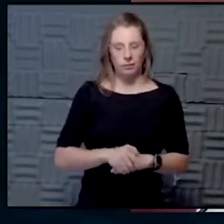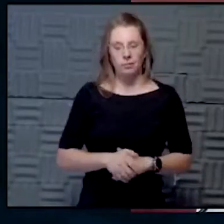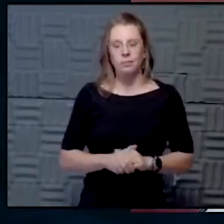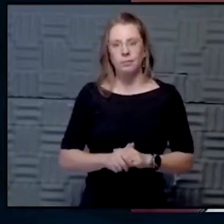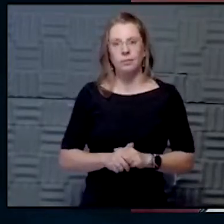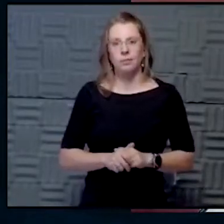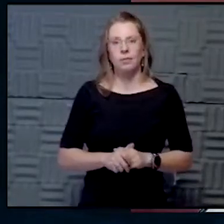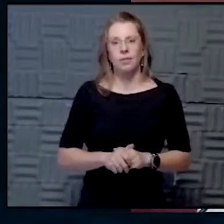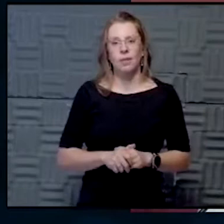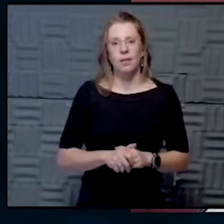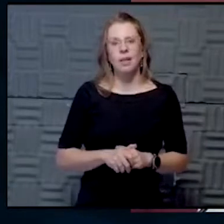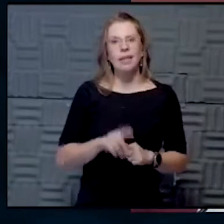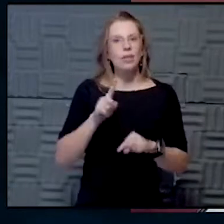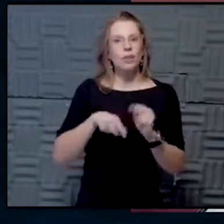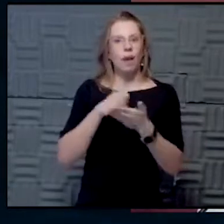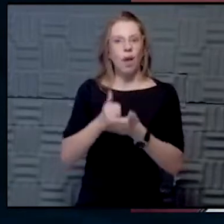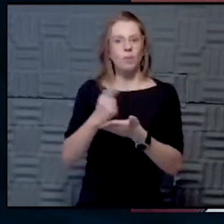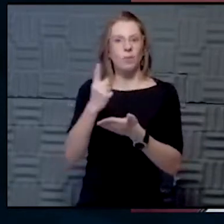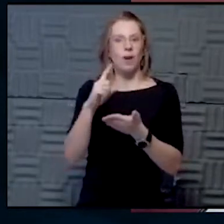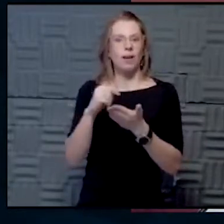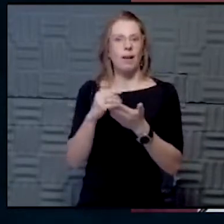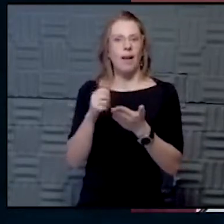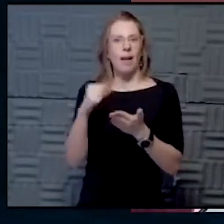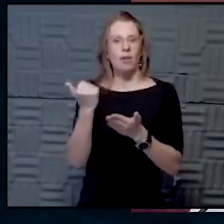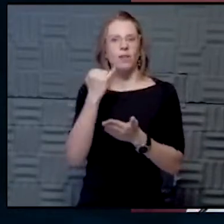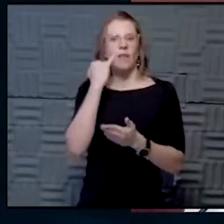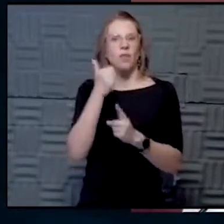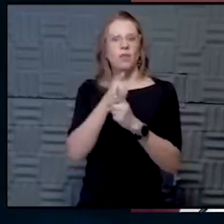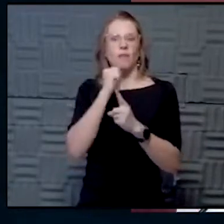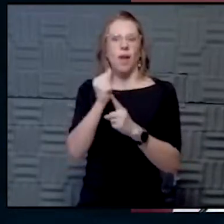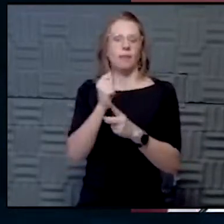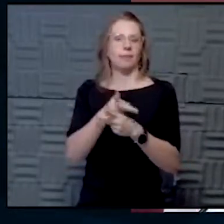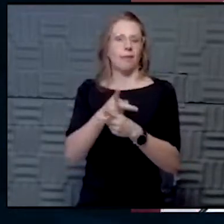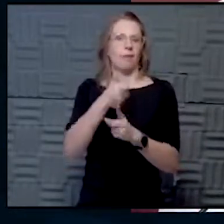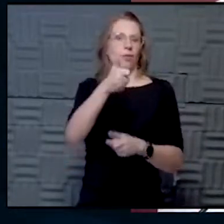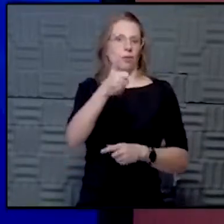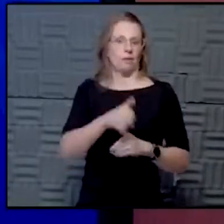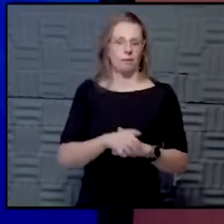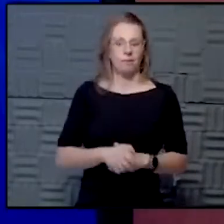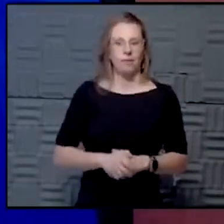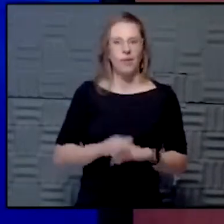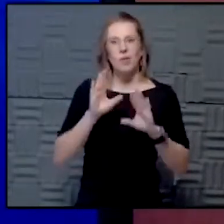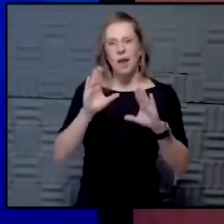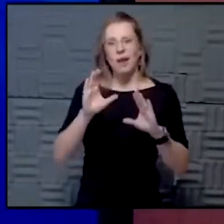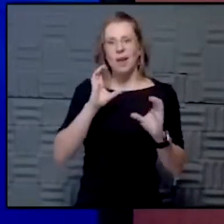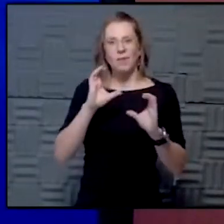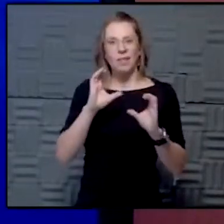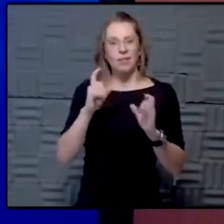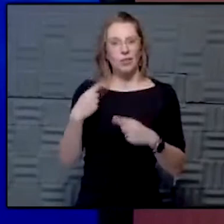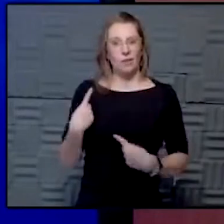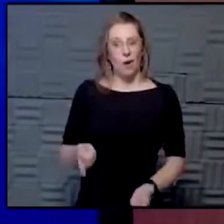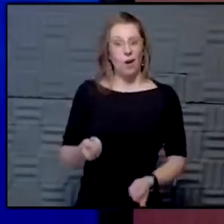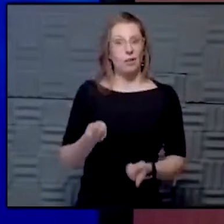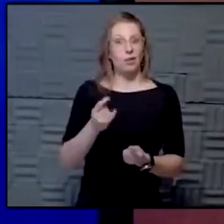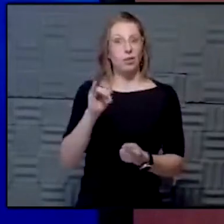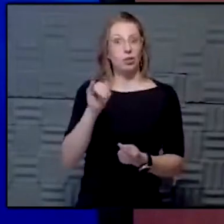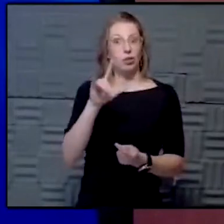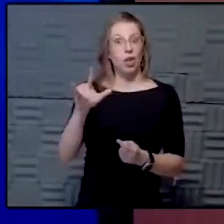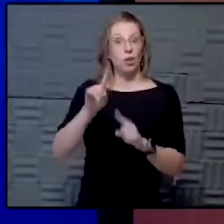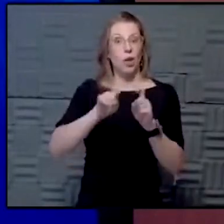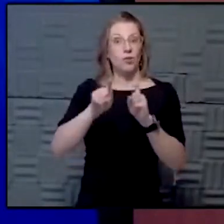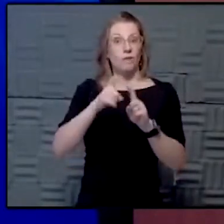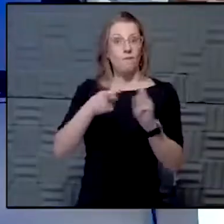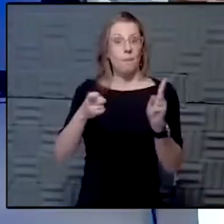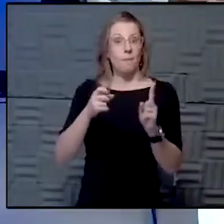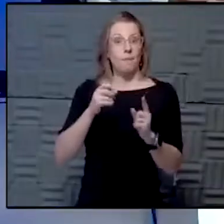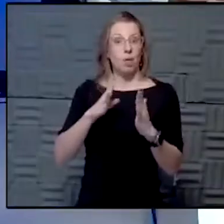if you're not taking care of yourself as well. So. That's right. All right. Great conversation so far, Jill. Let's get to some questions from the community this